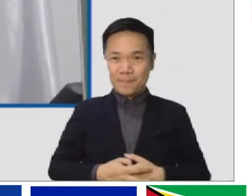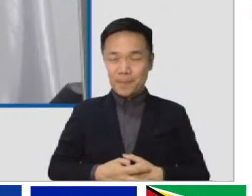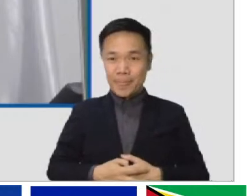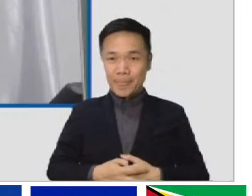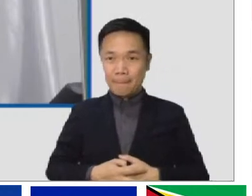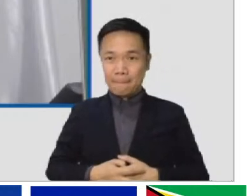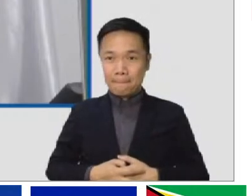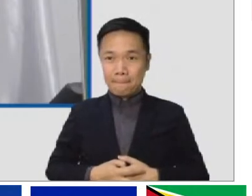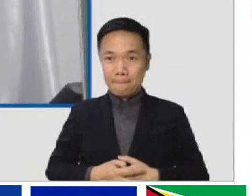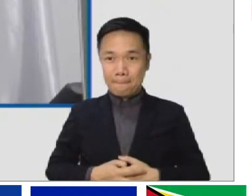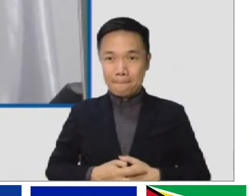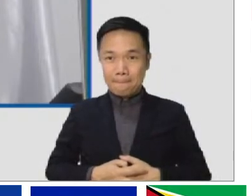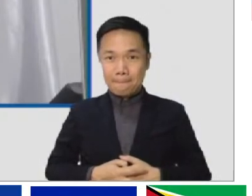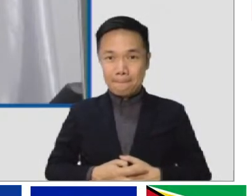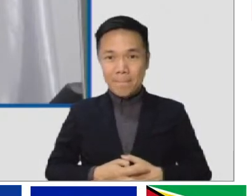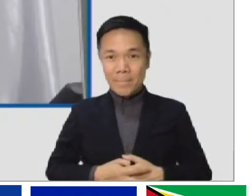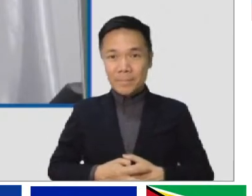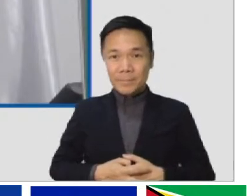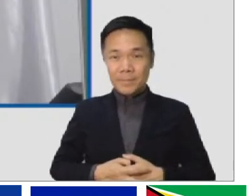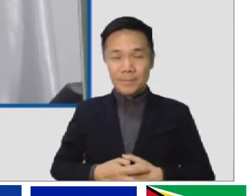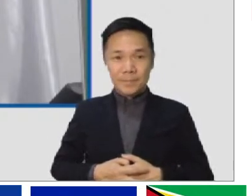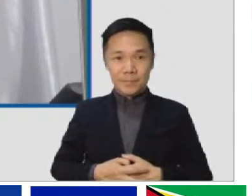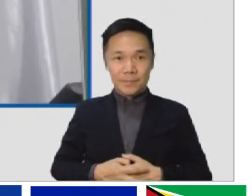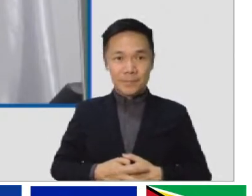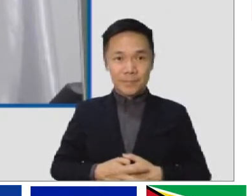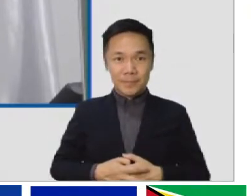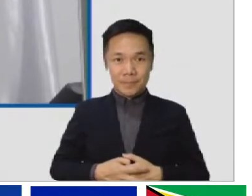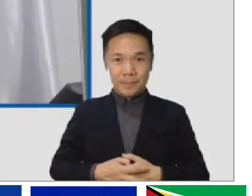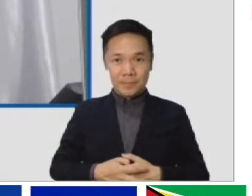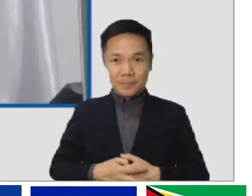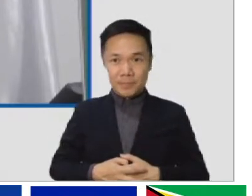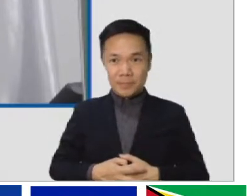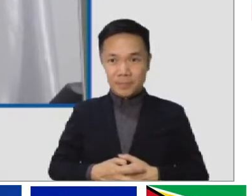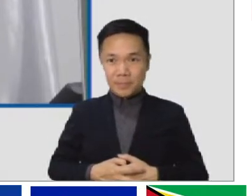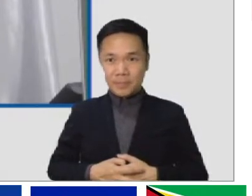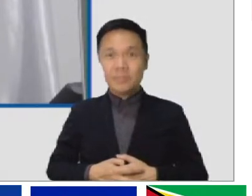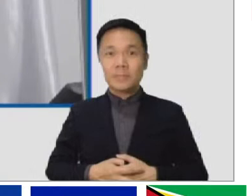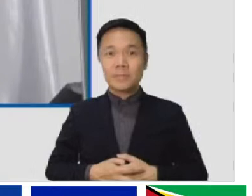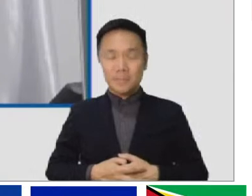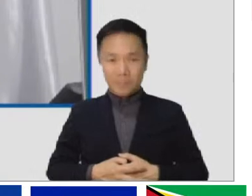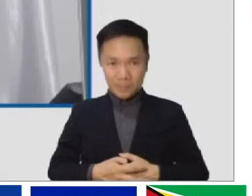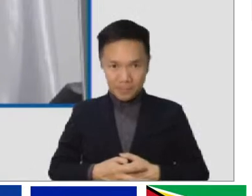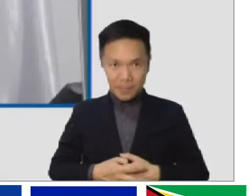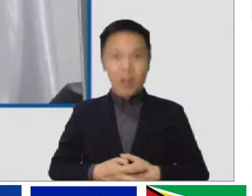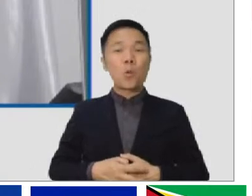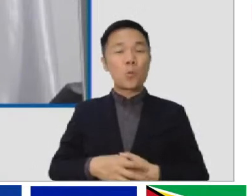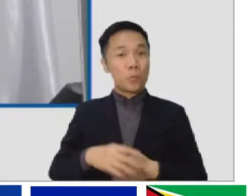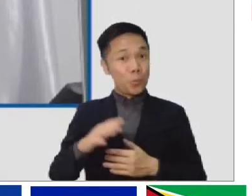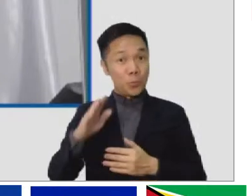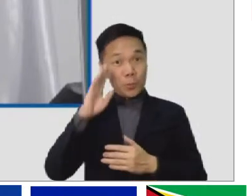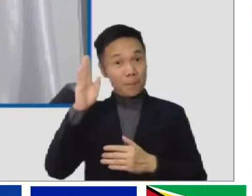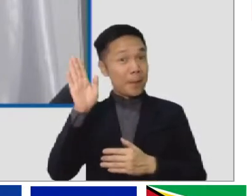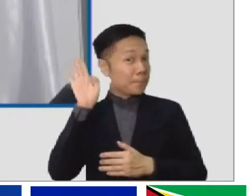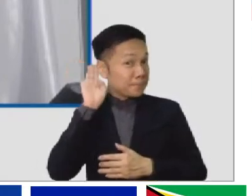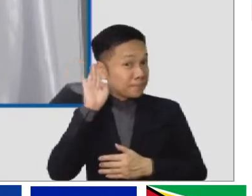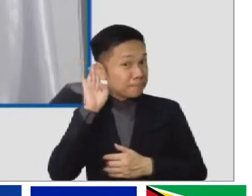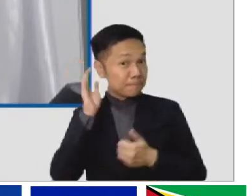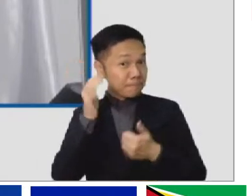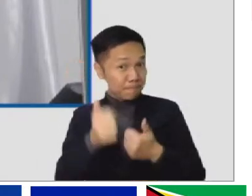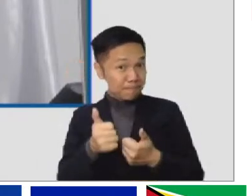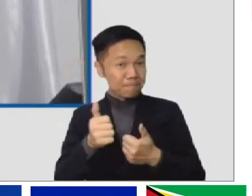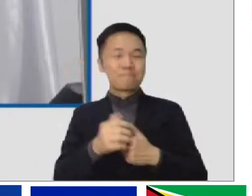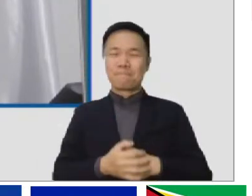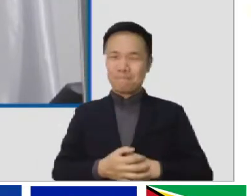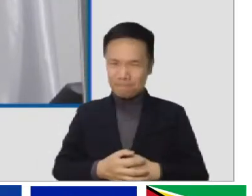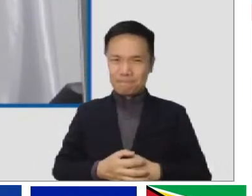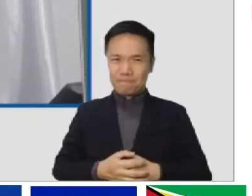Hola, ¿me pueden escuchar? Que me sale un mensaje de inicio de audio. Okay. Hello, can you hear me? Okay, I have the audio